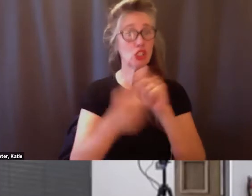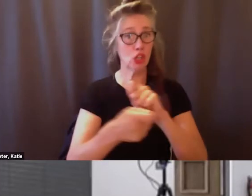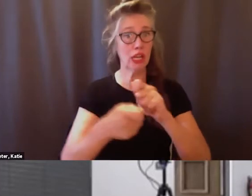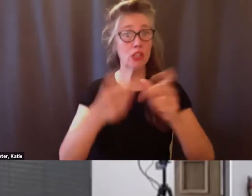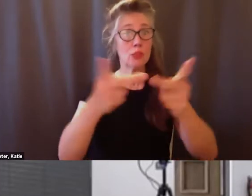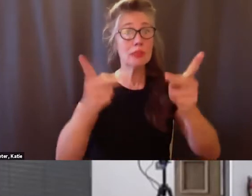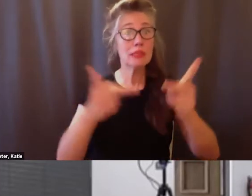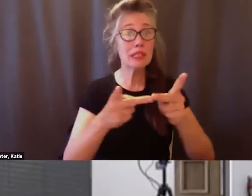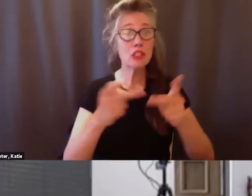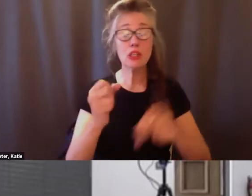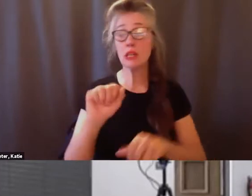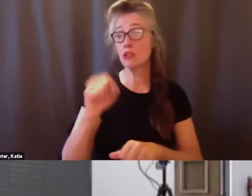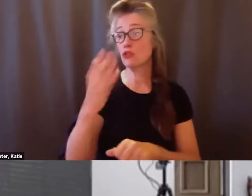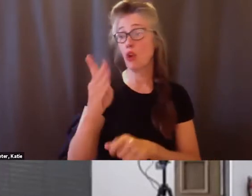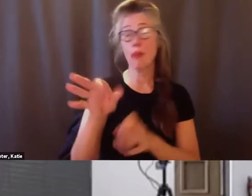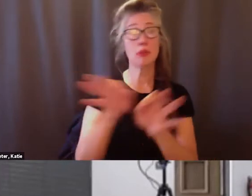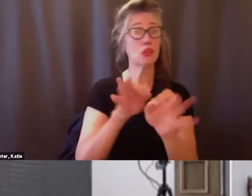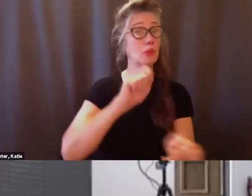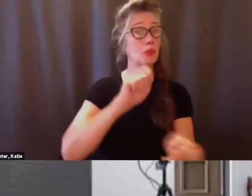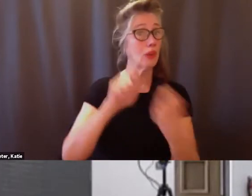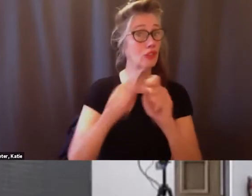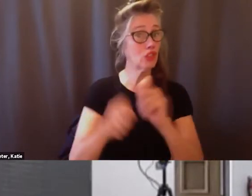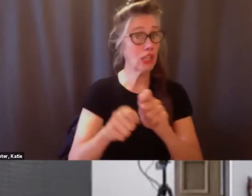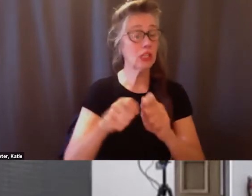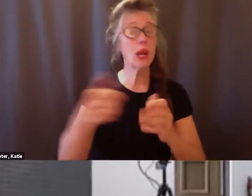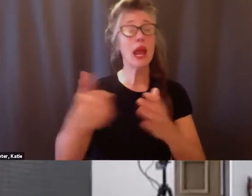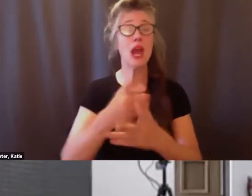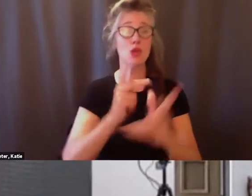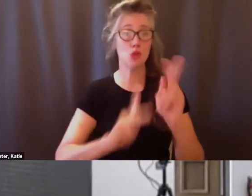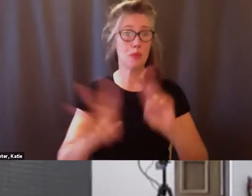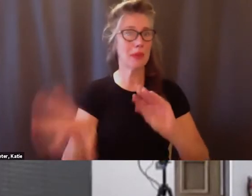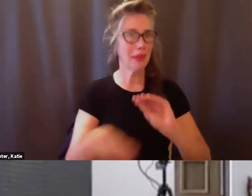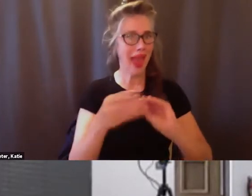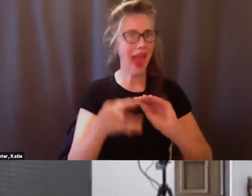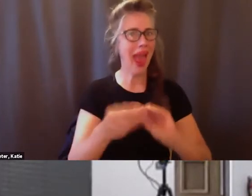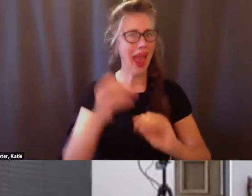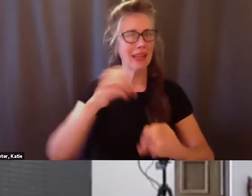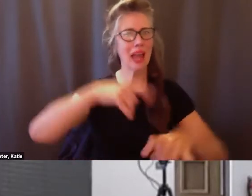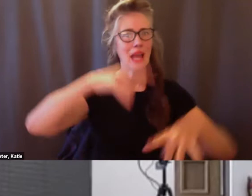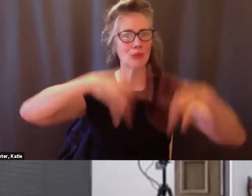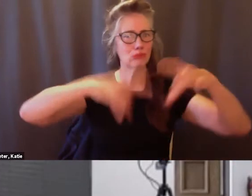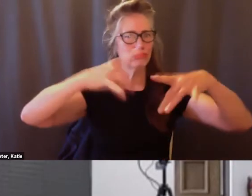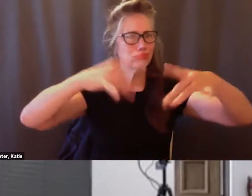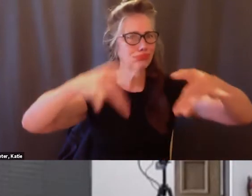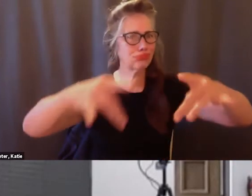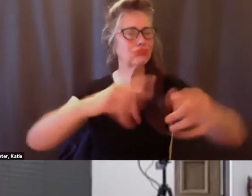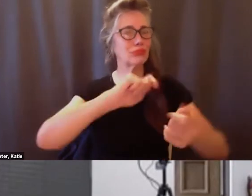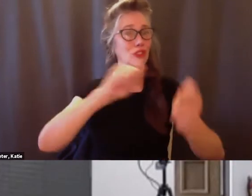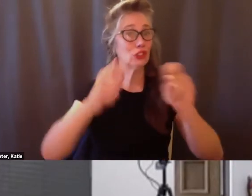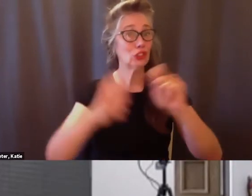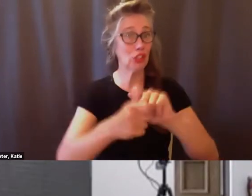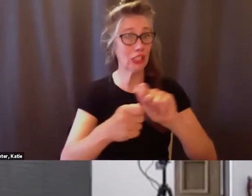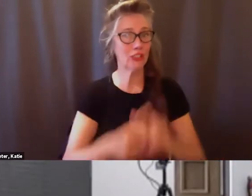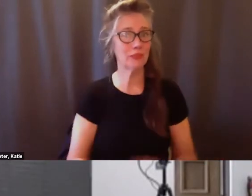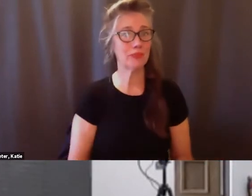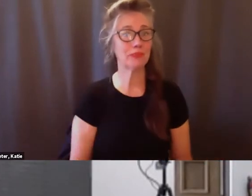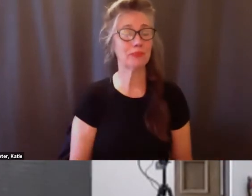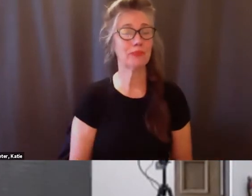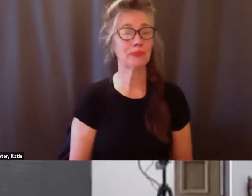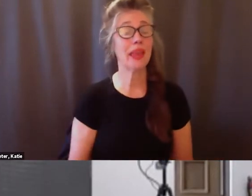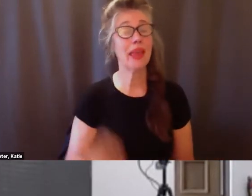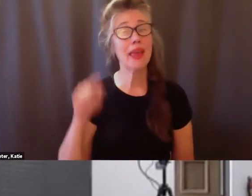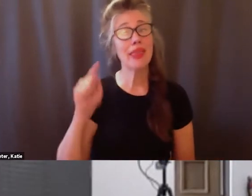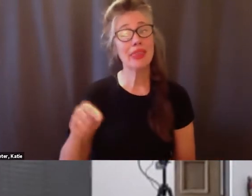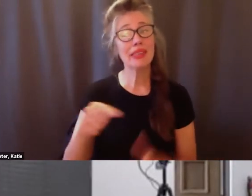job descriptions, and we've added new people to the mix. And so this particular